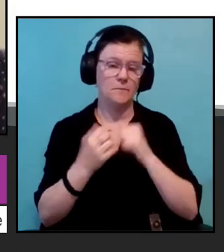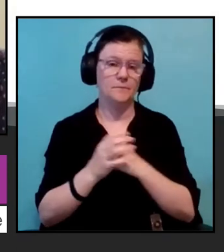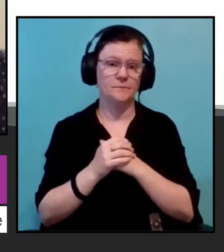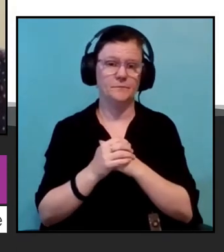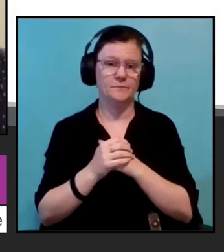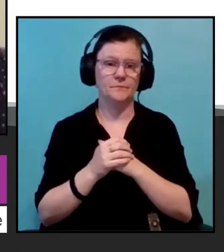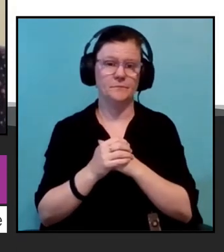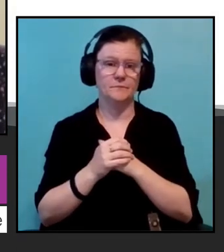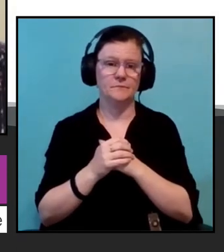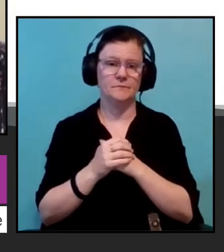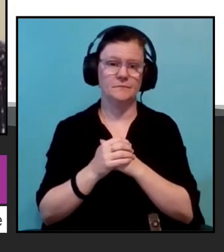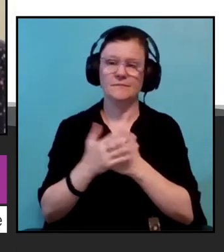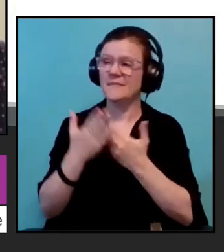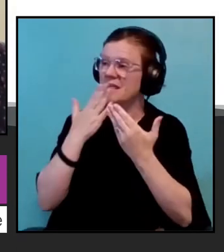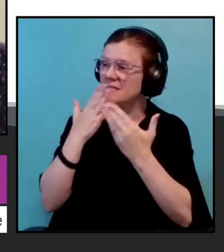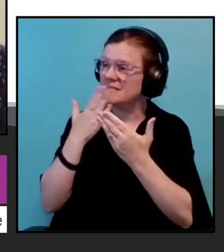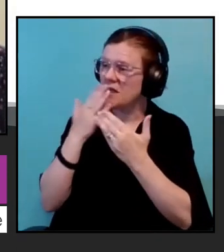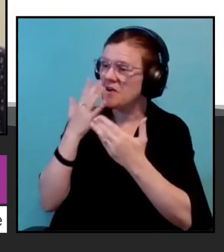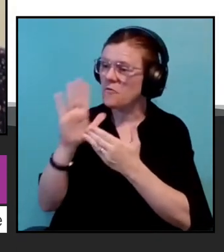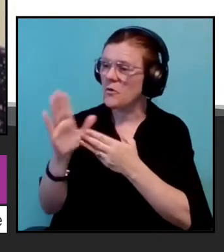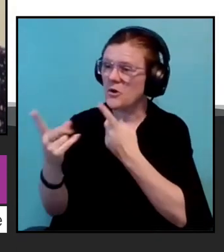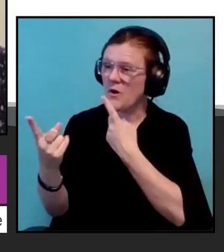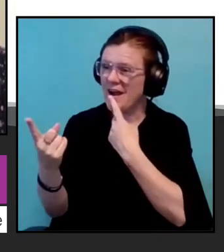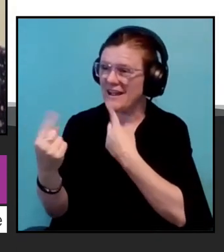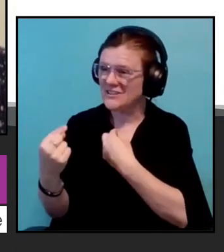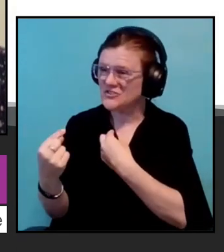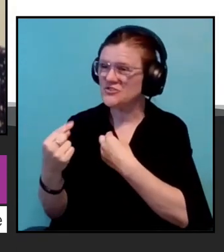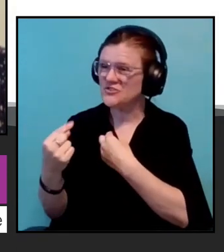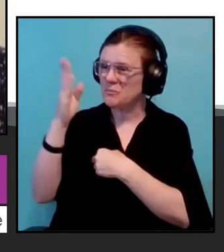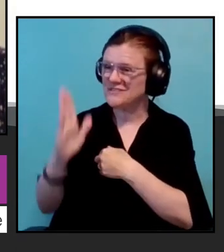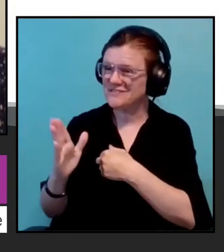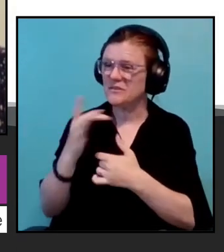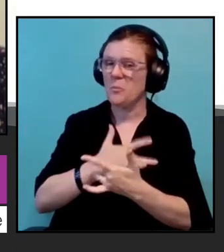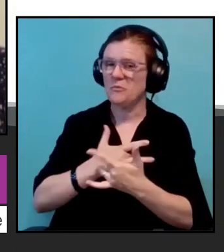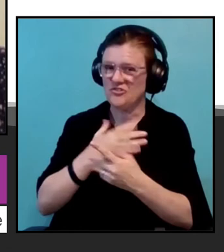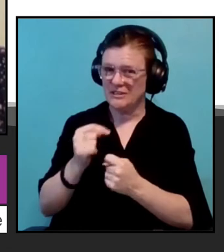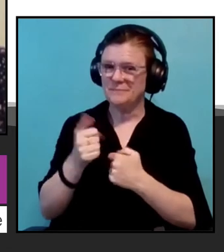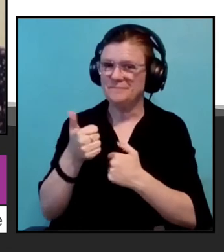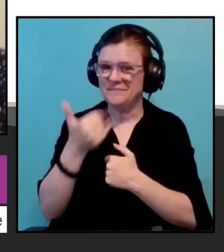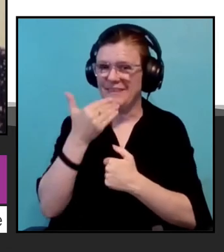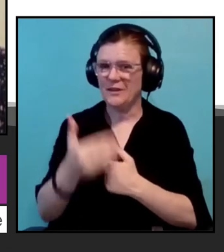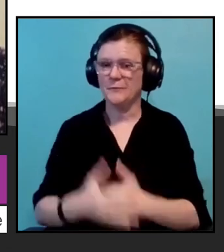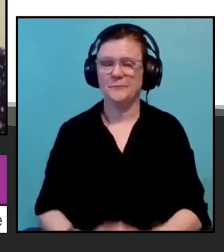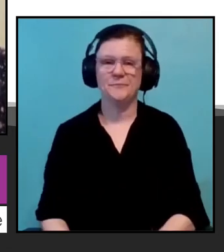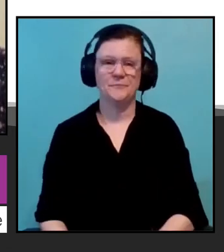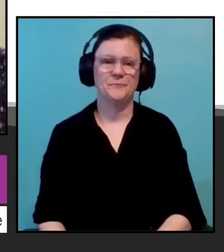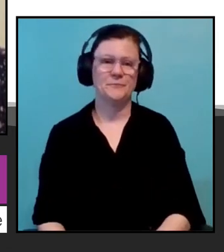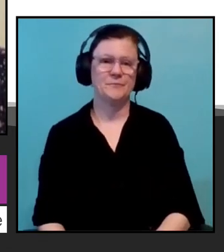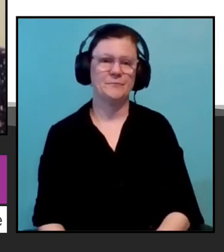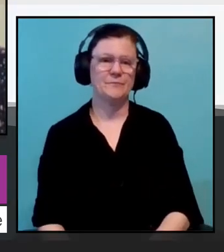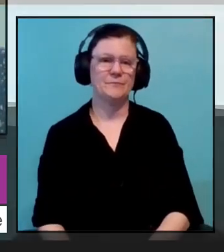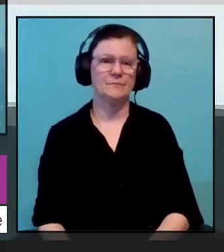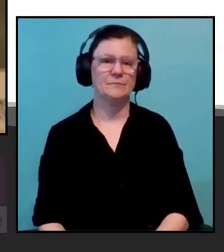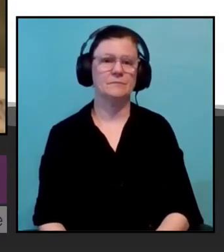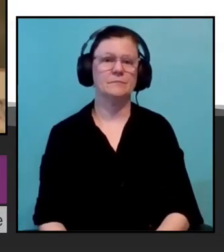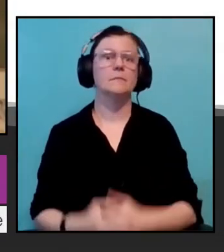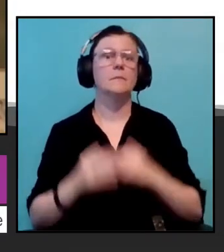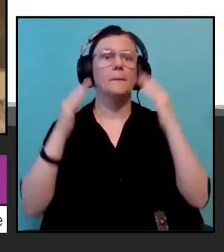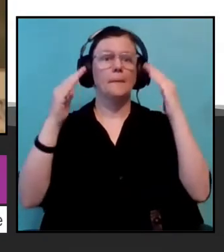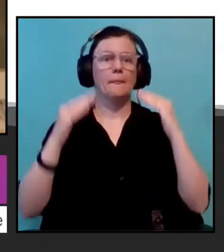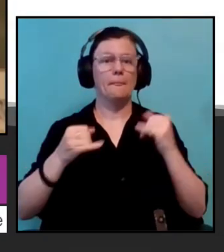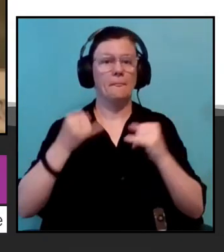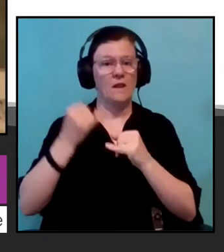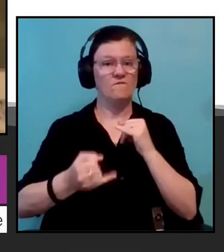Thank you so much for answering these and for your thoughtful presentation. Really appreciate the responses. Yeah. We're gonna move on to our